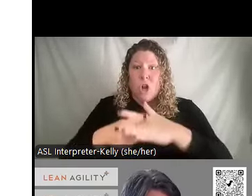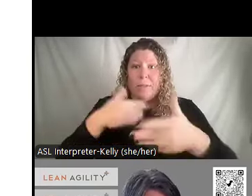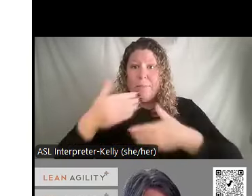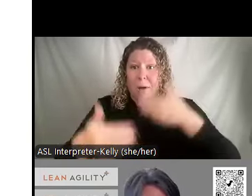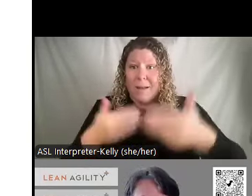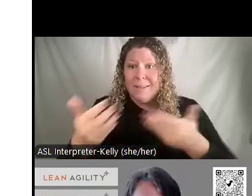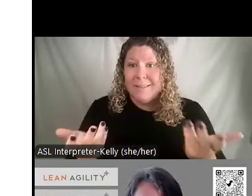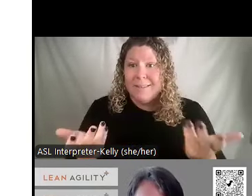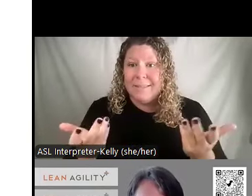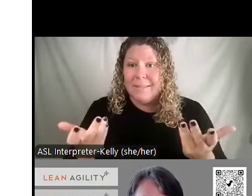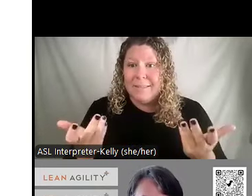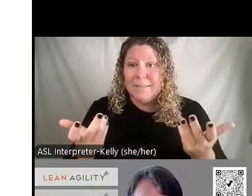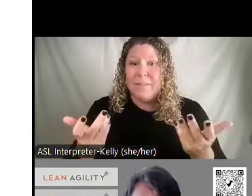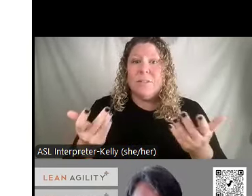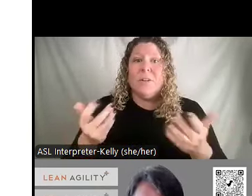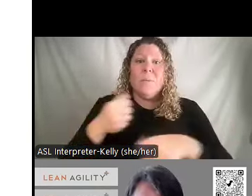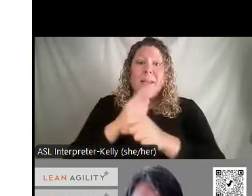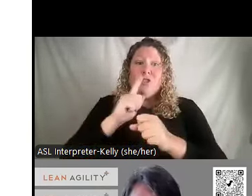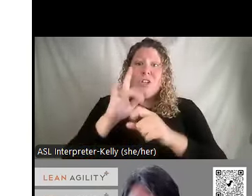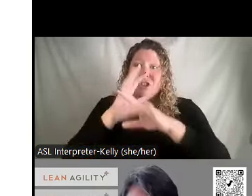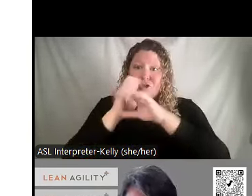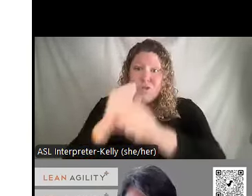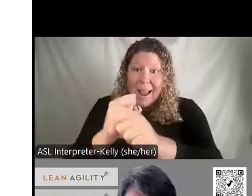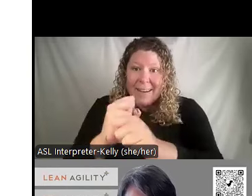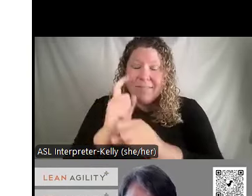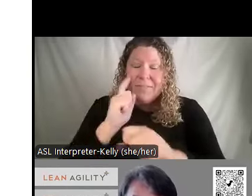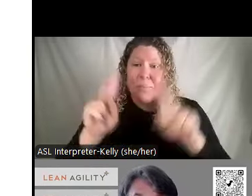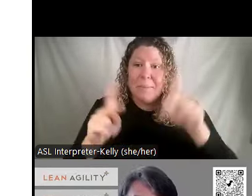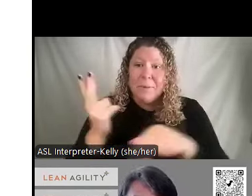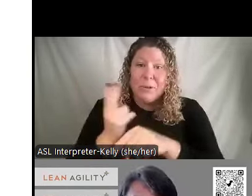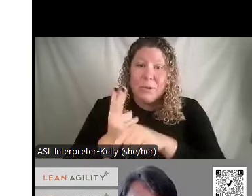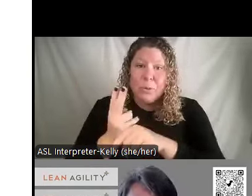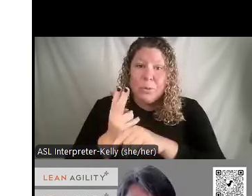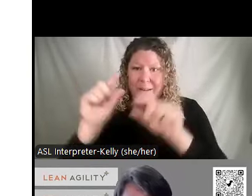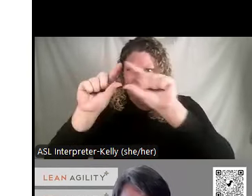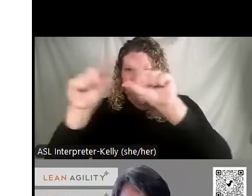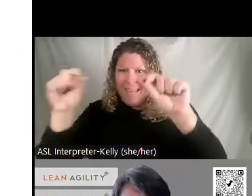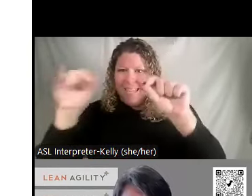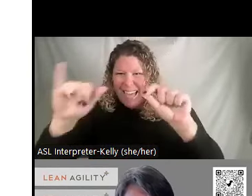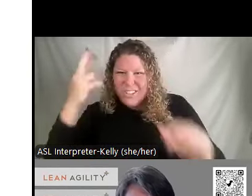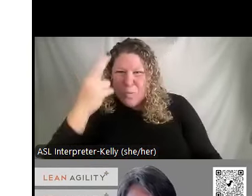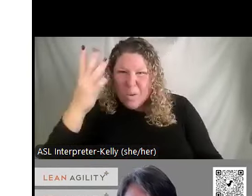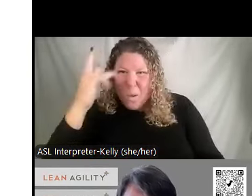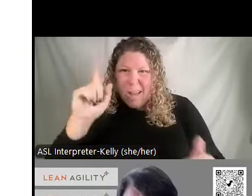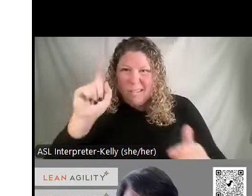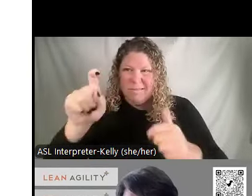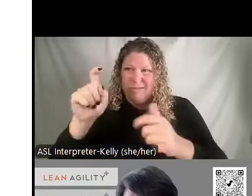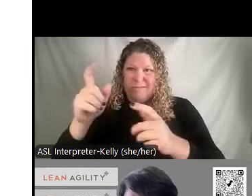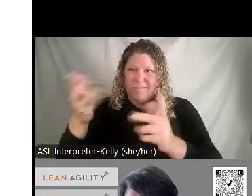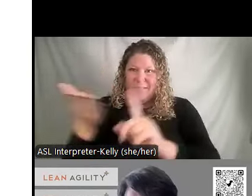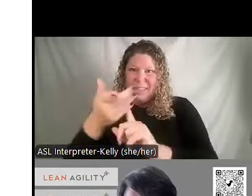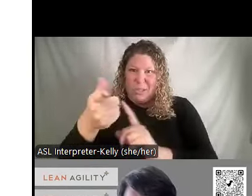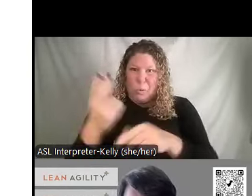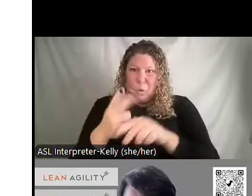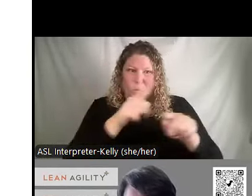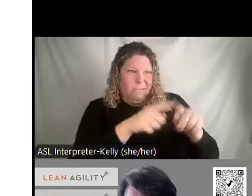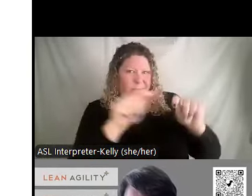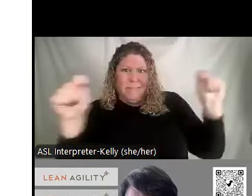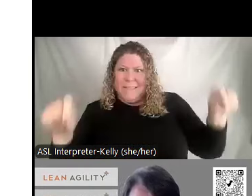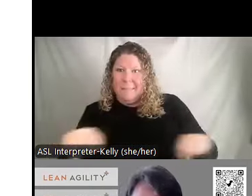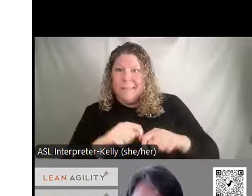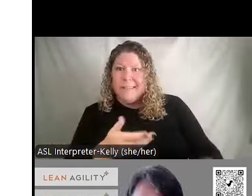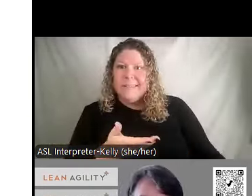making it attractive for people to use. So this is why you should do it right at the very top. To make it easy to use, they've actually given